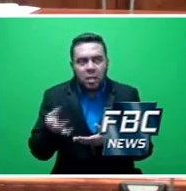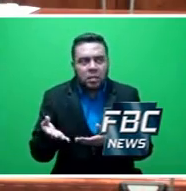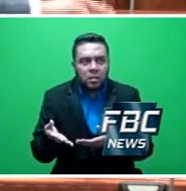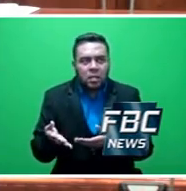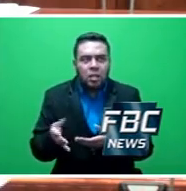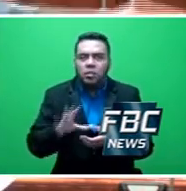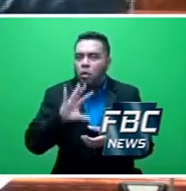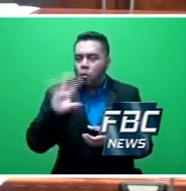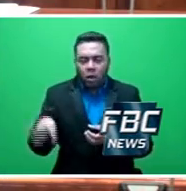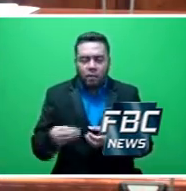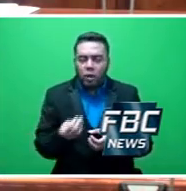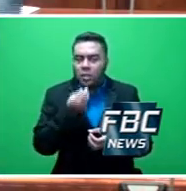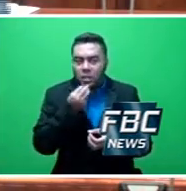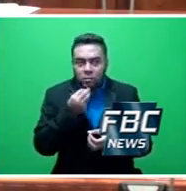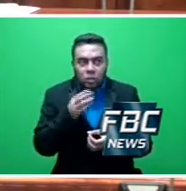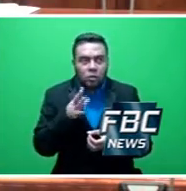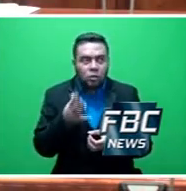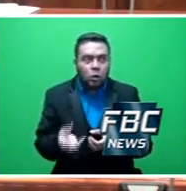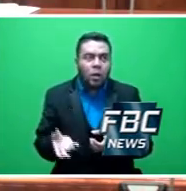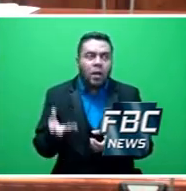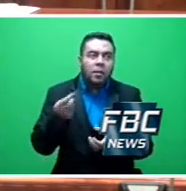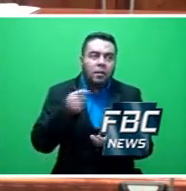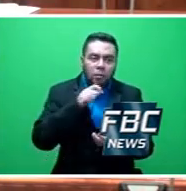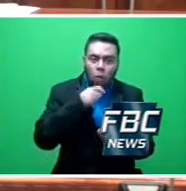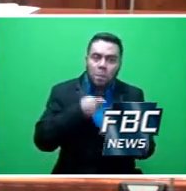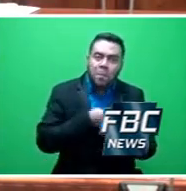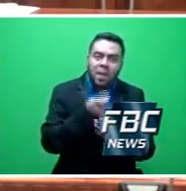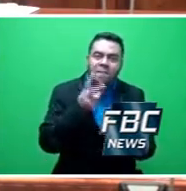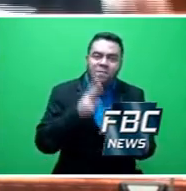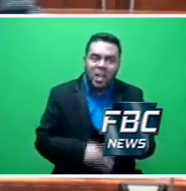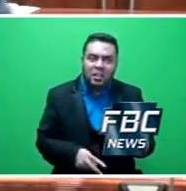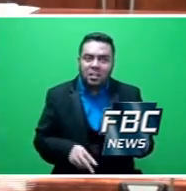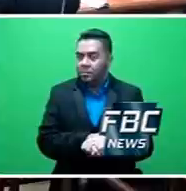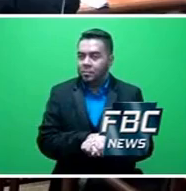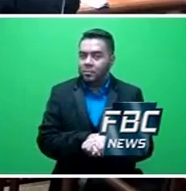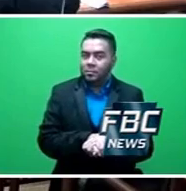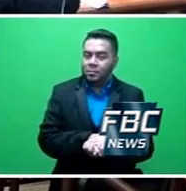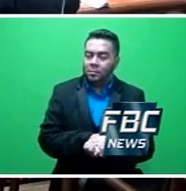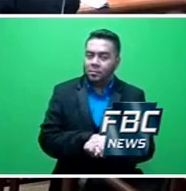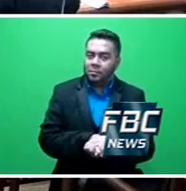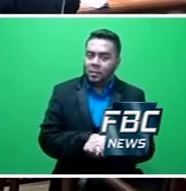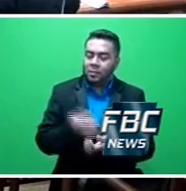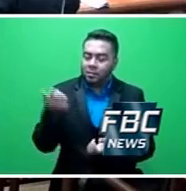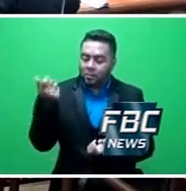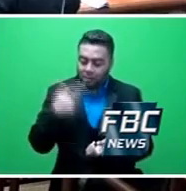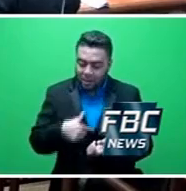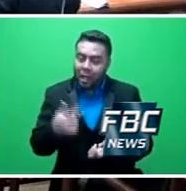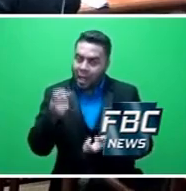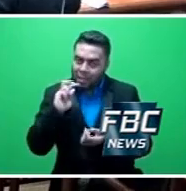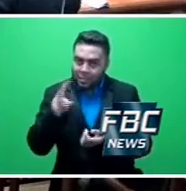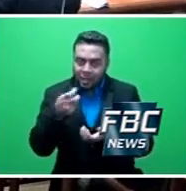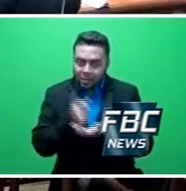have consumption. When you don't have consumption, you don't pay VAT. They look after other people. They'll be the key stakeholders, to